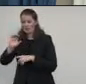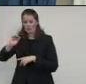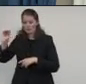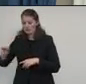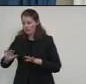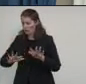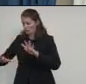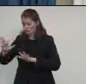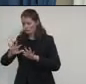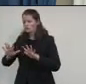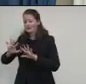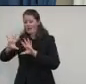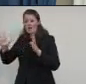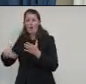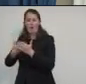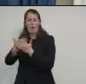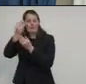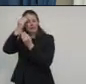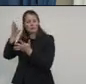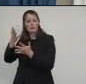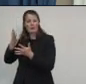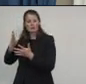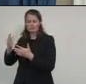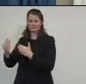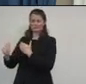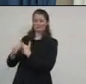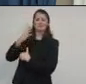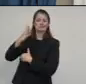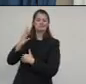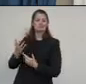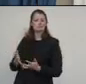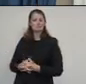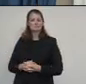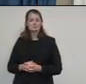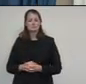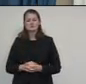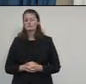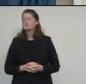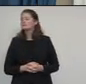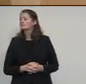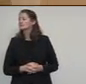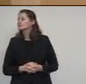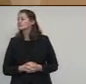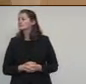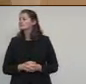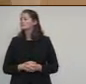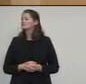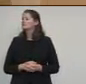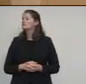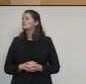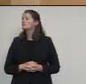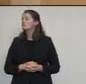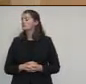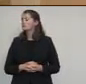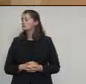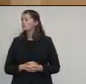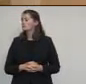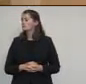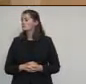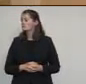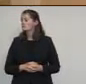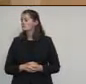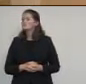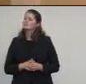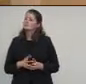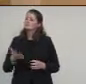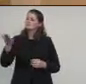to White Pine and the virus travels right along with them, that both counties will have a capacity to